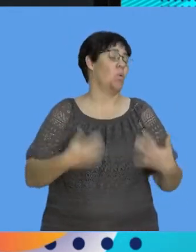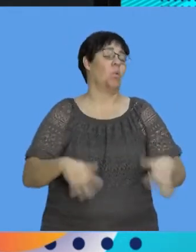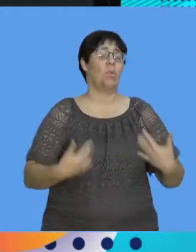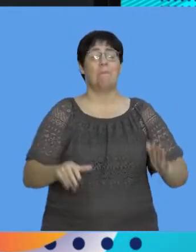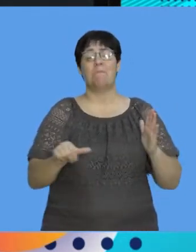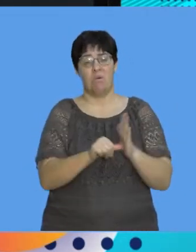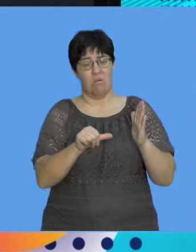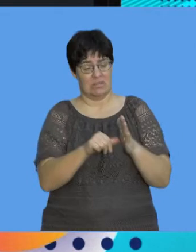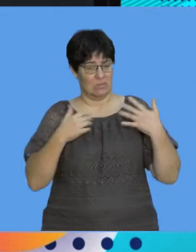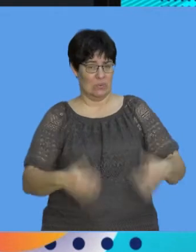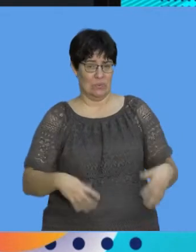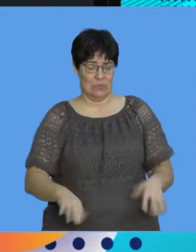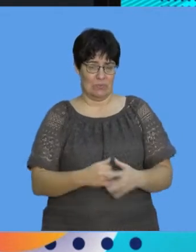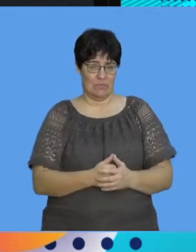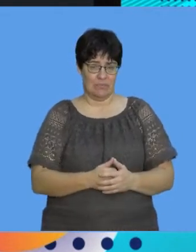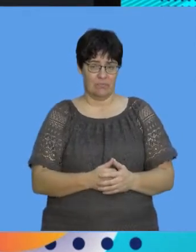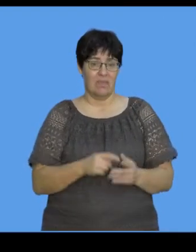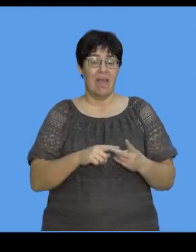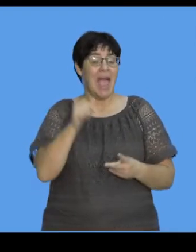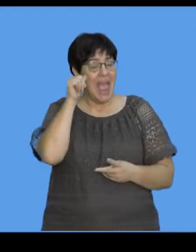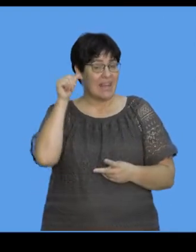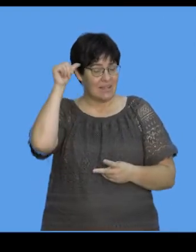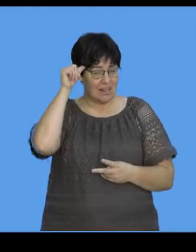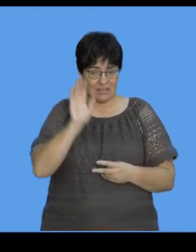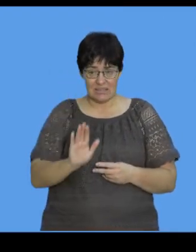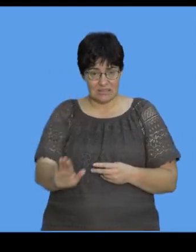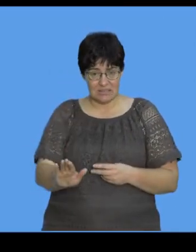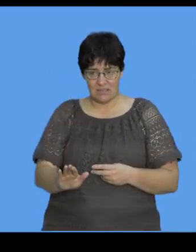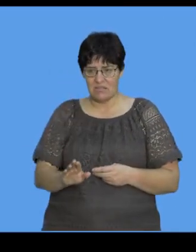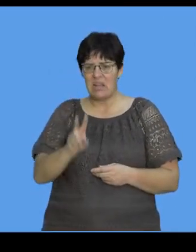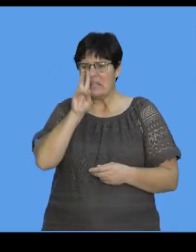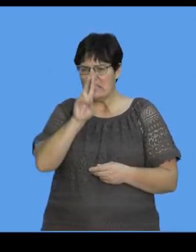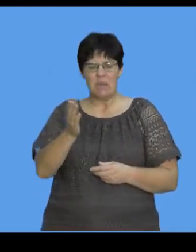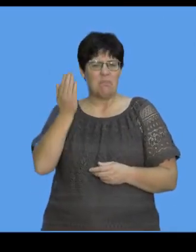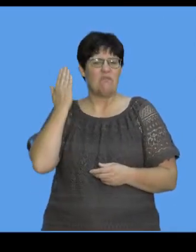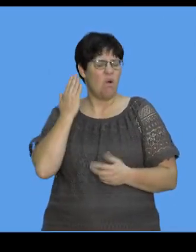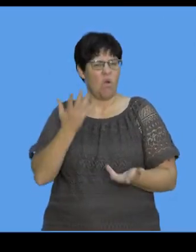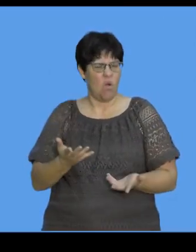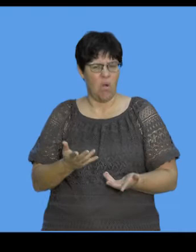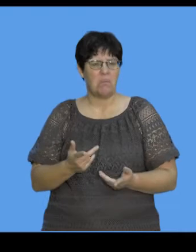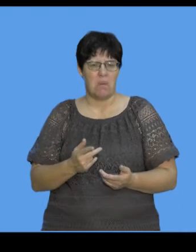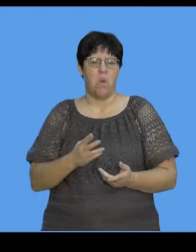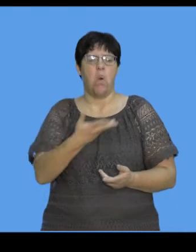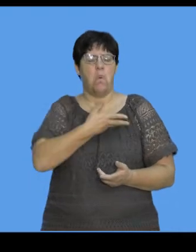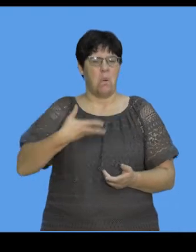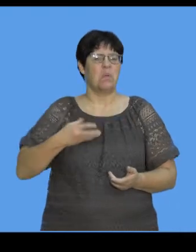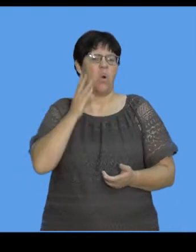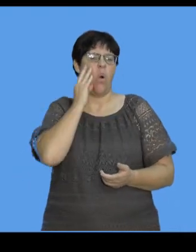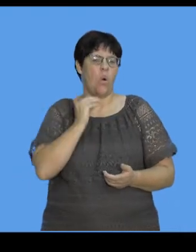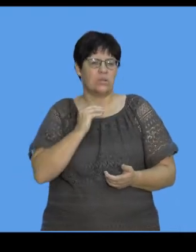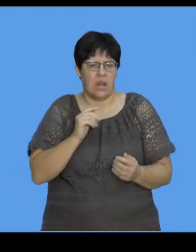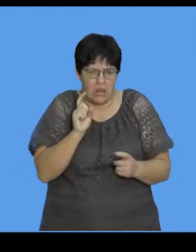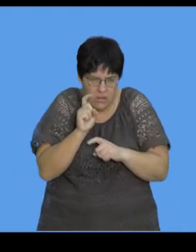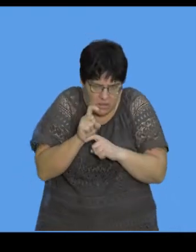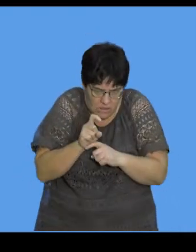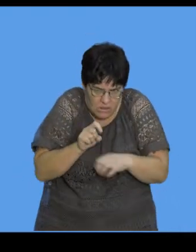important part of your diet. In adults, I don't know if you've seen that, usually in elderly women, you'll